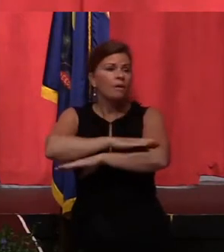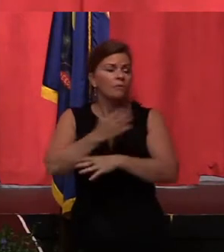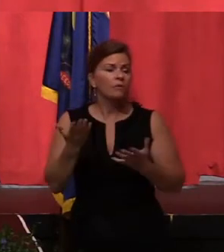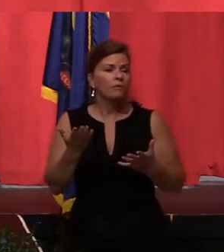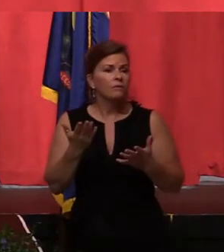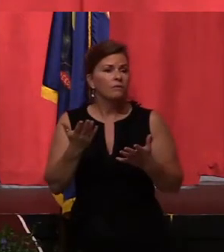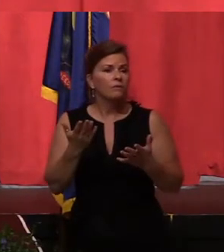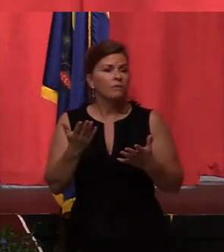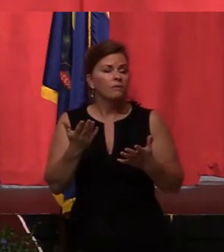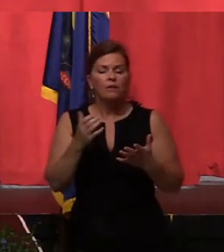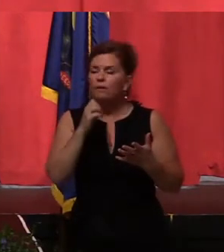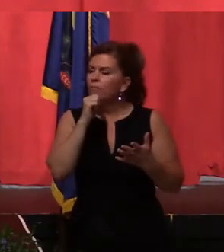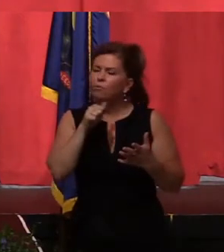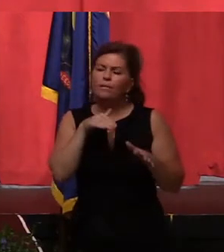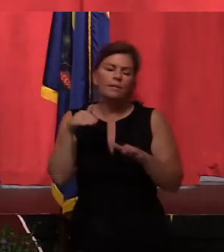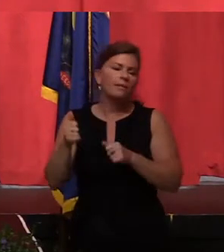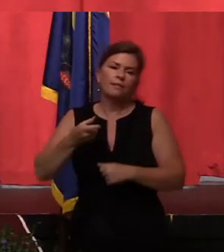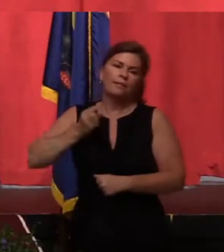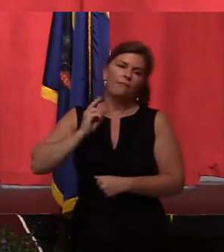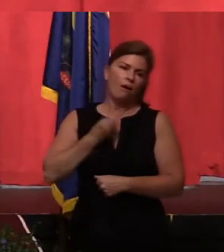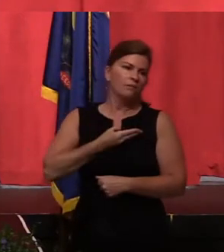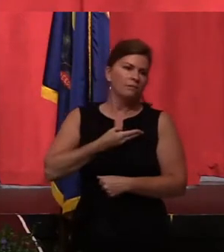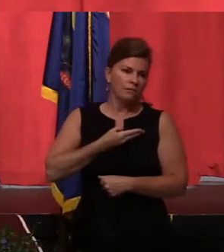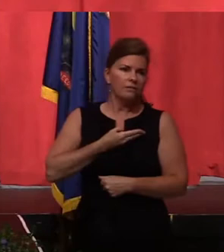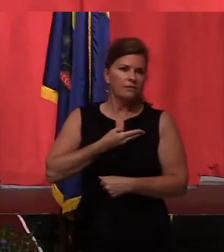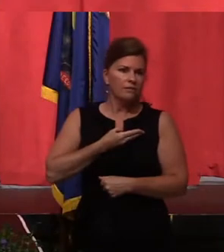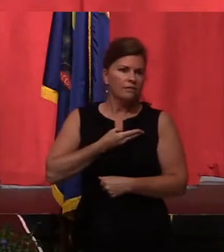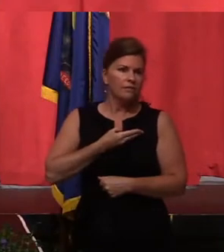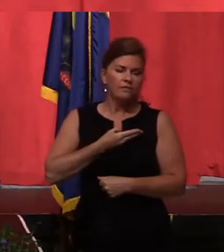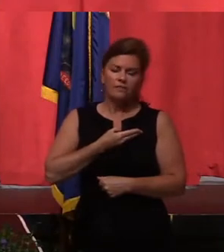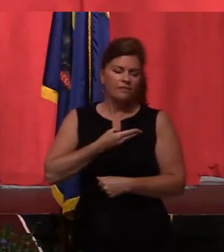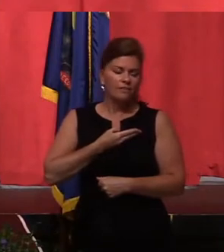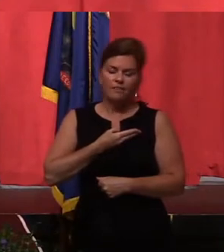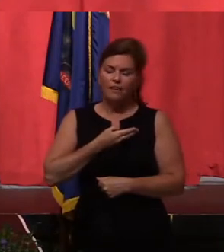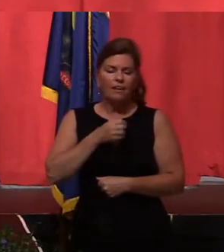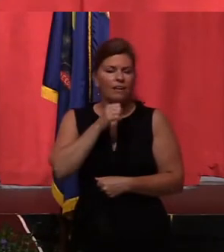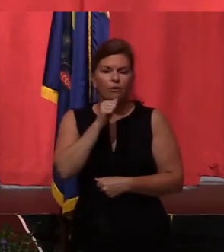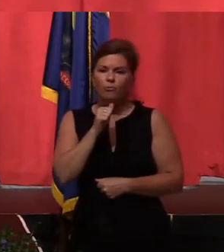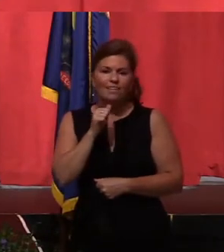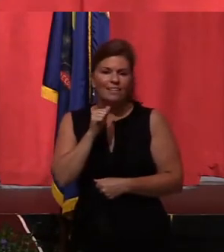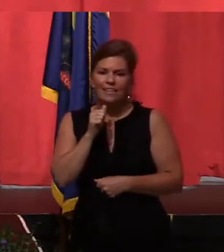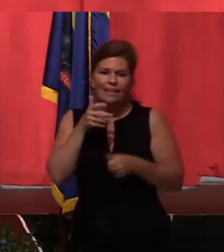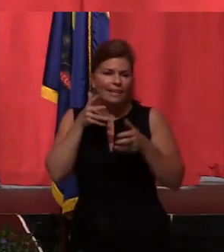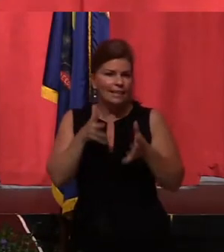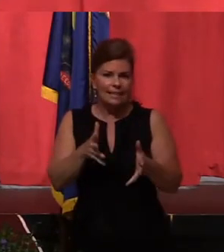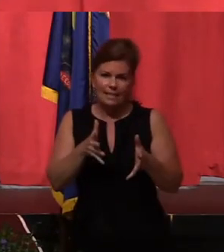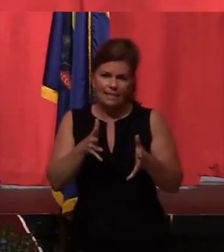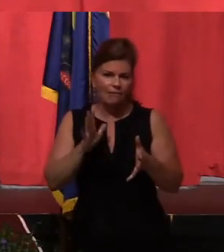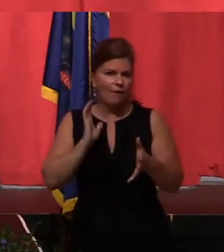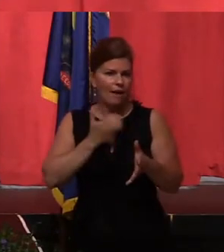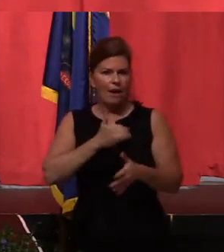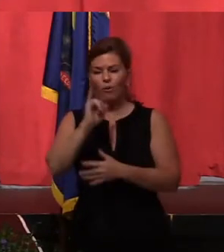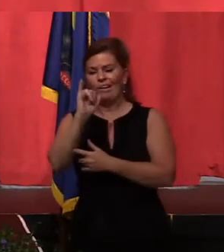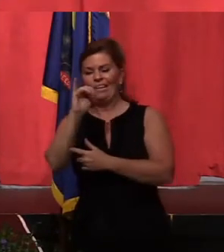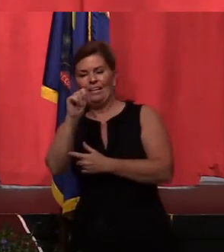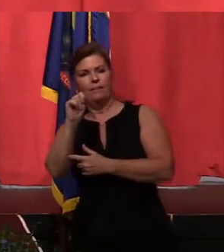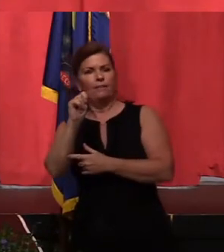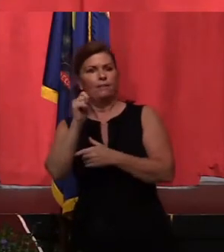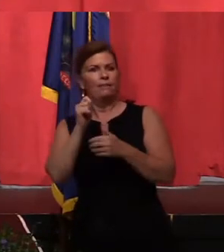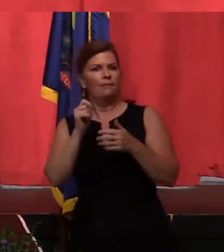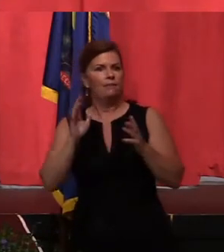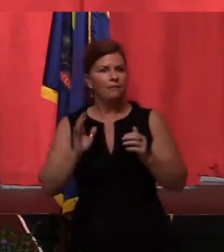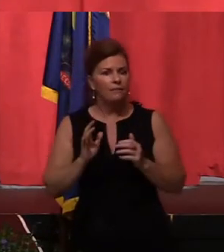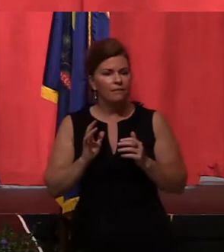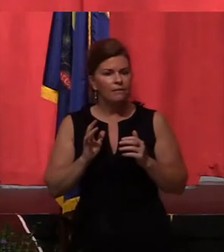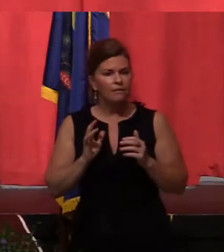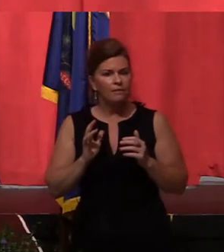But we didn't leave us behind. And we didn't leave our it behind. Because we